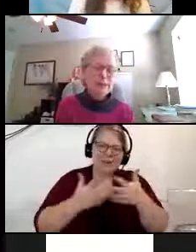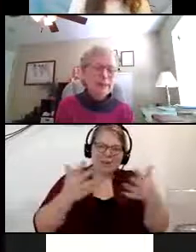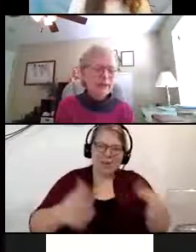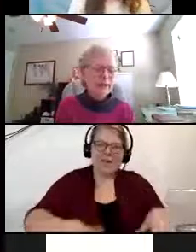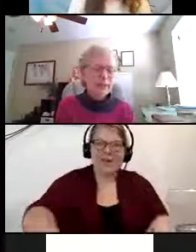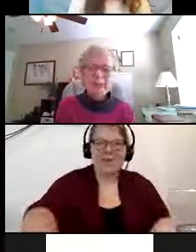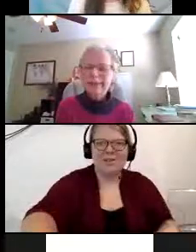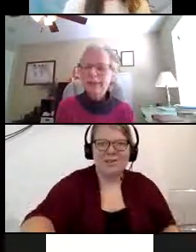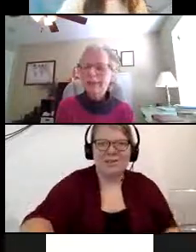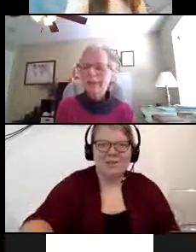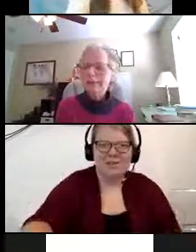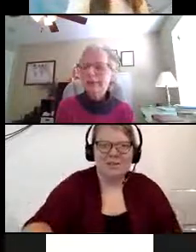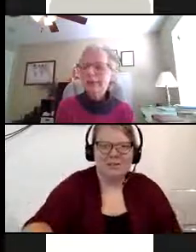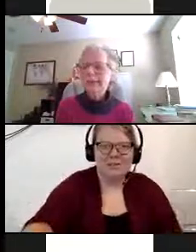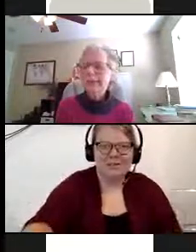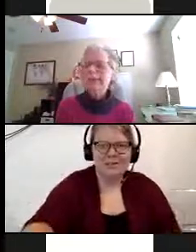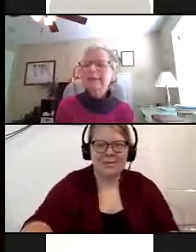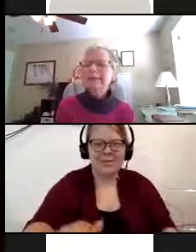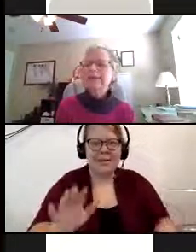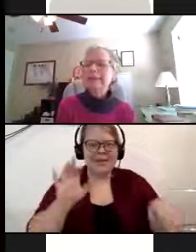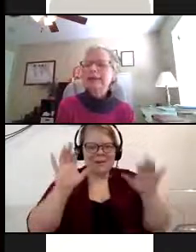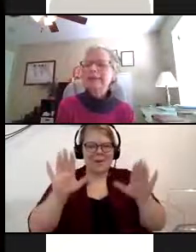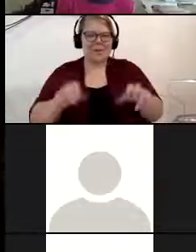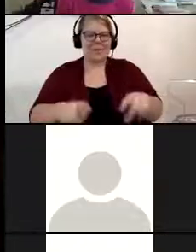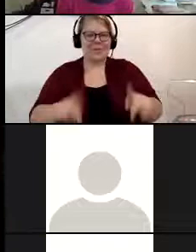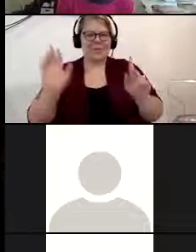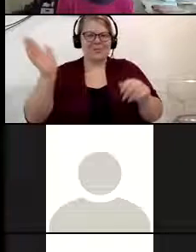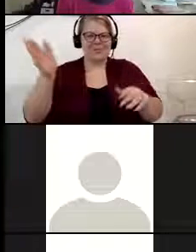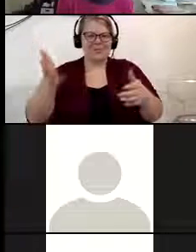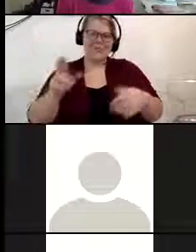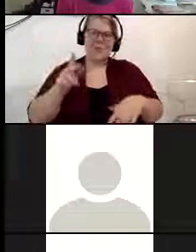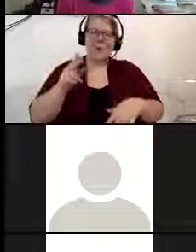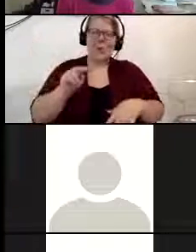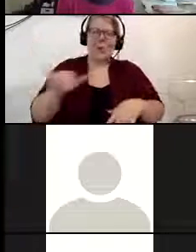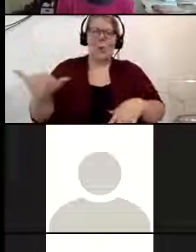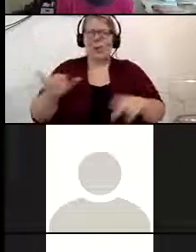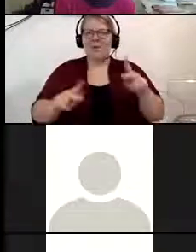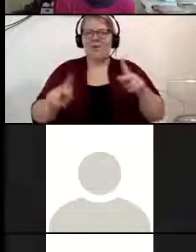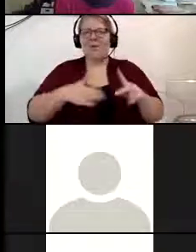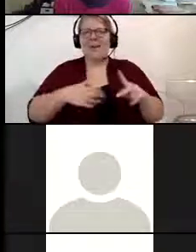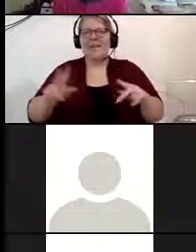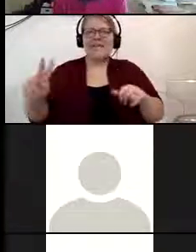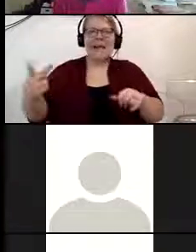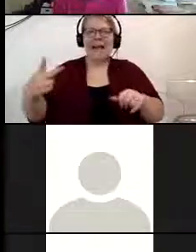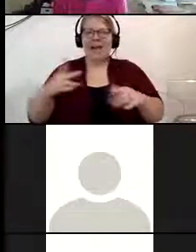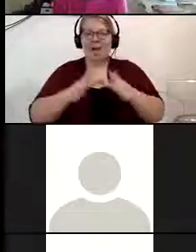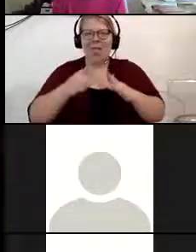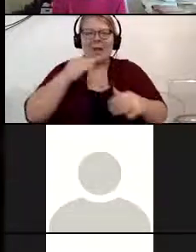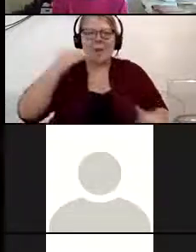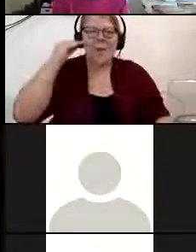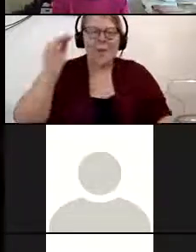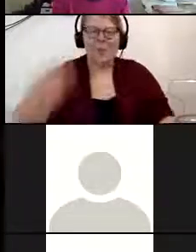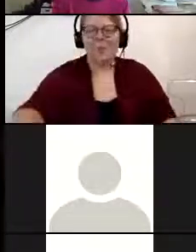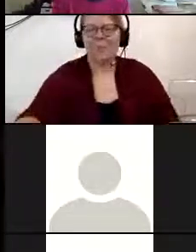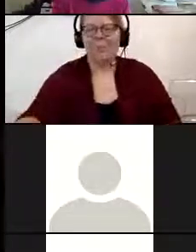to be talking with New York folks. It's kind of like my second online home. There's so many